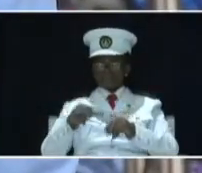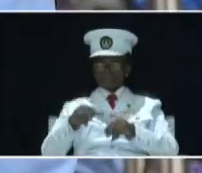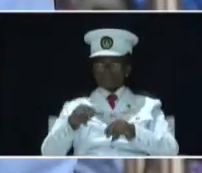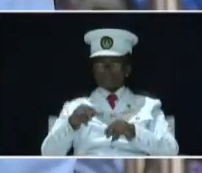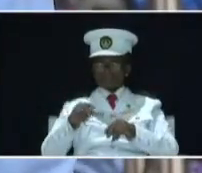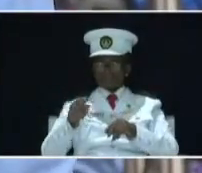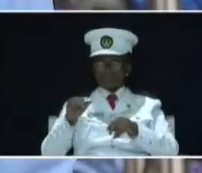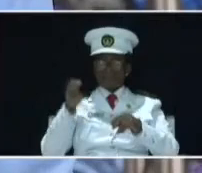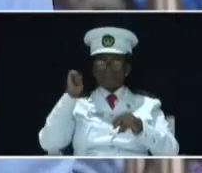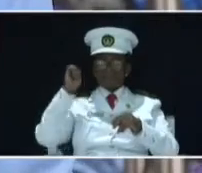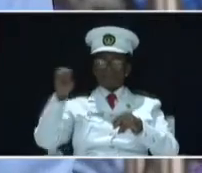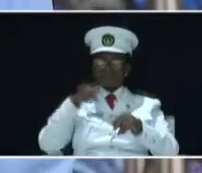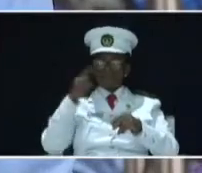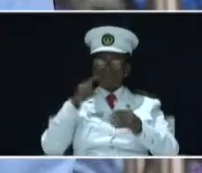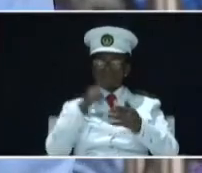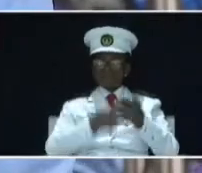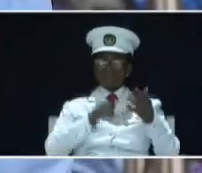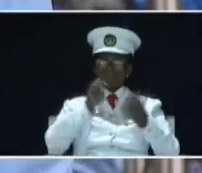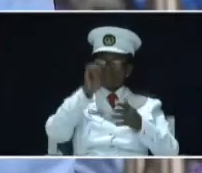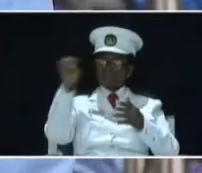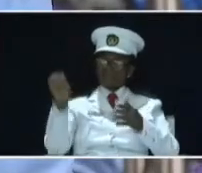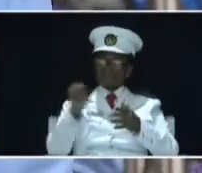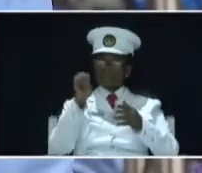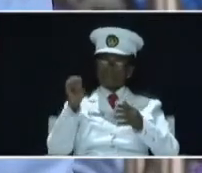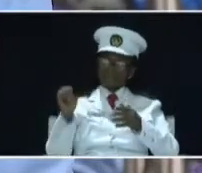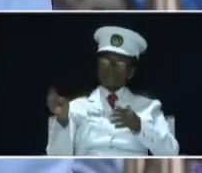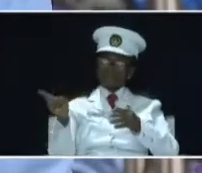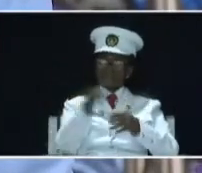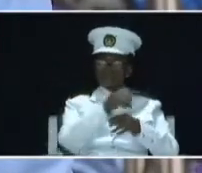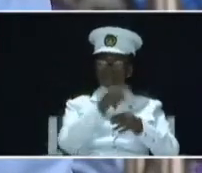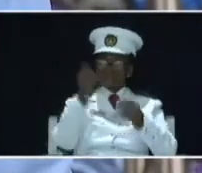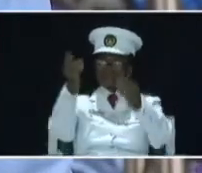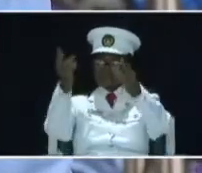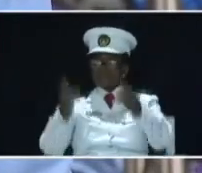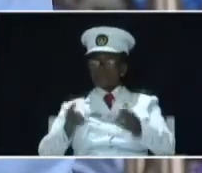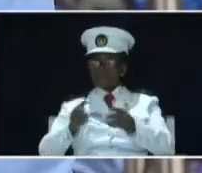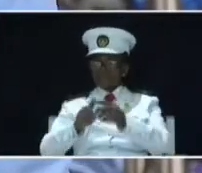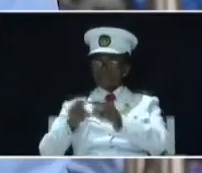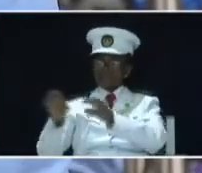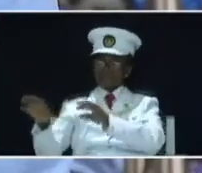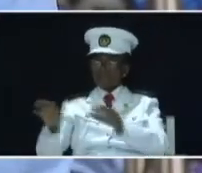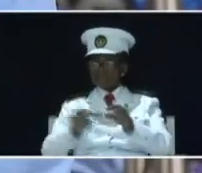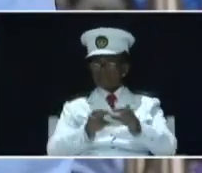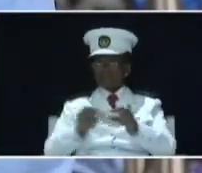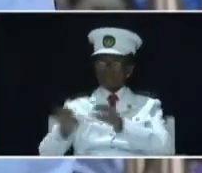there. He said, whatever you are going to do, do it in my name.